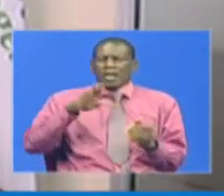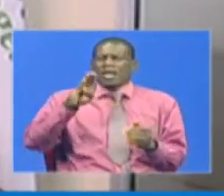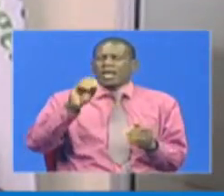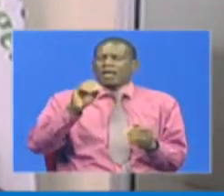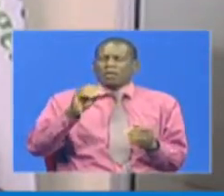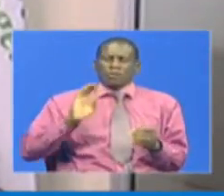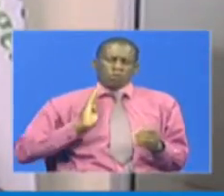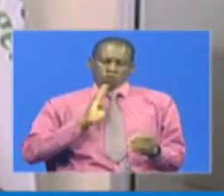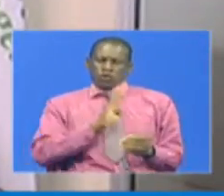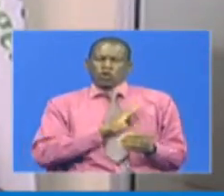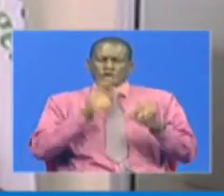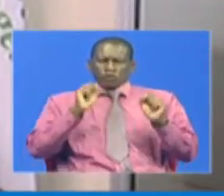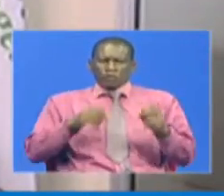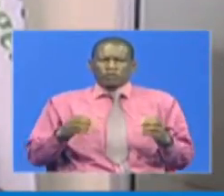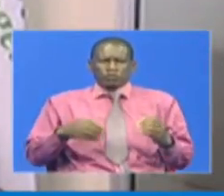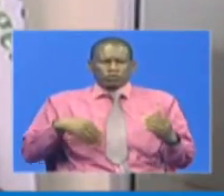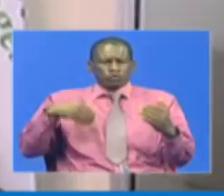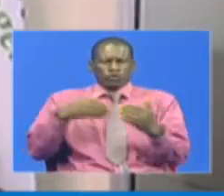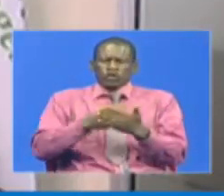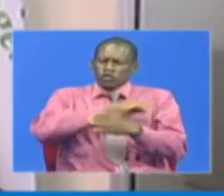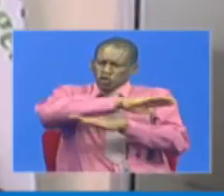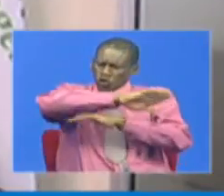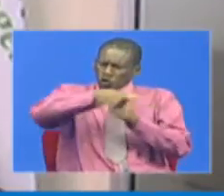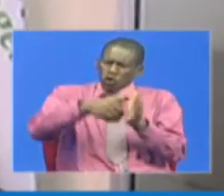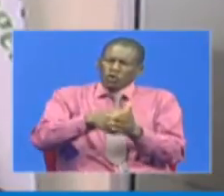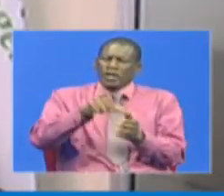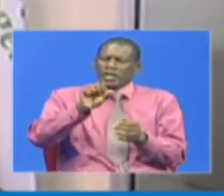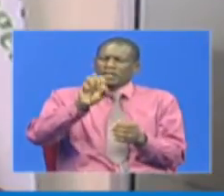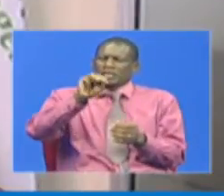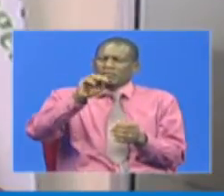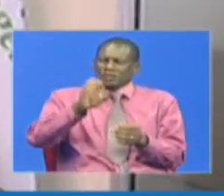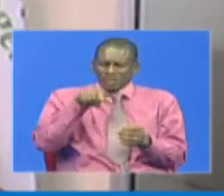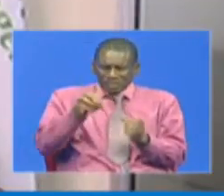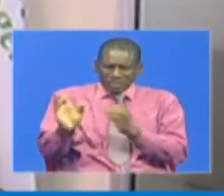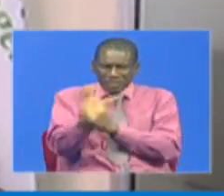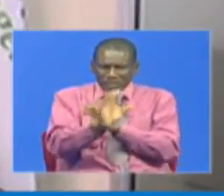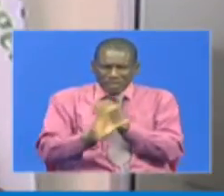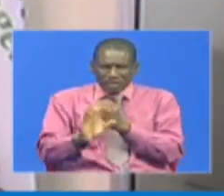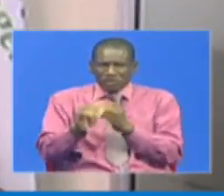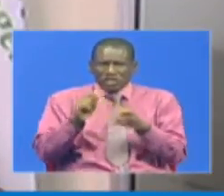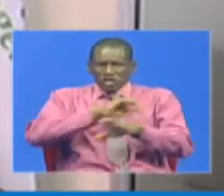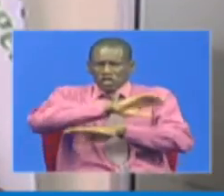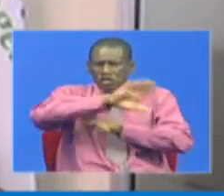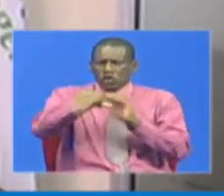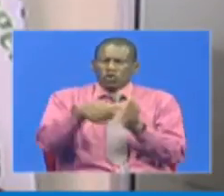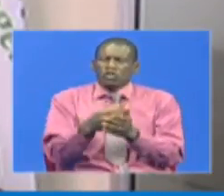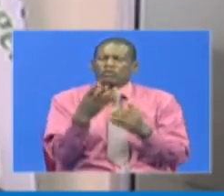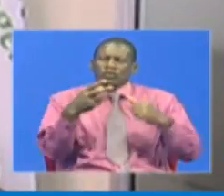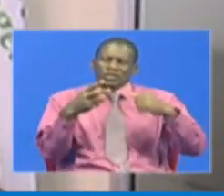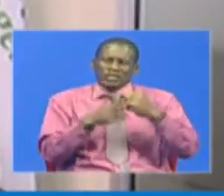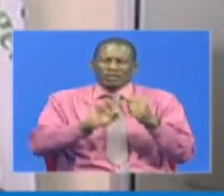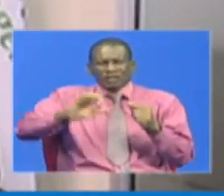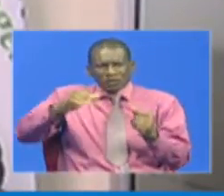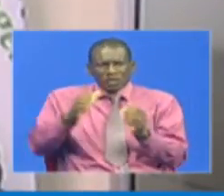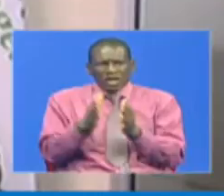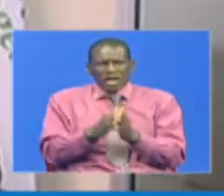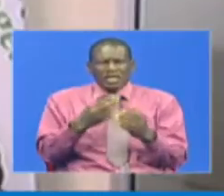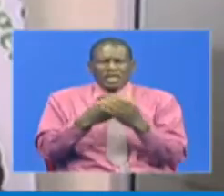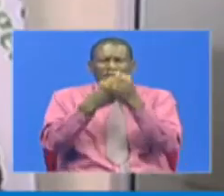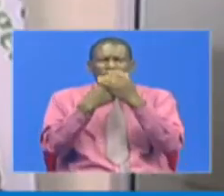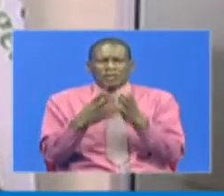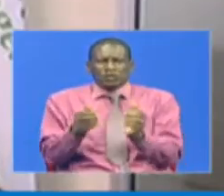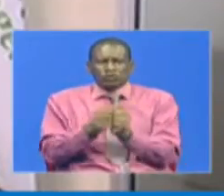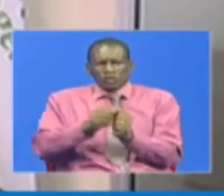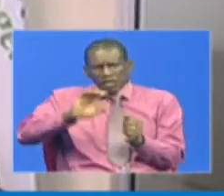to reach out to all SMEs in this country across all the 47 counties, and in partnership with the